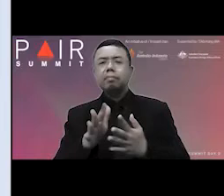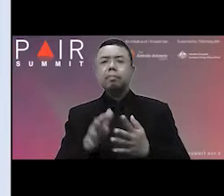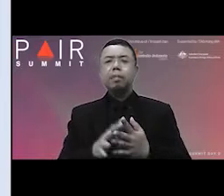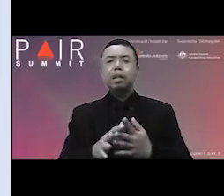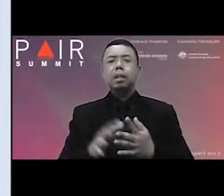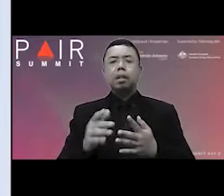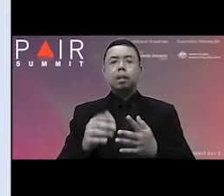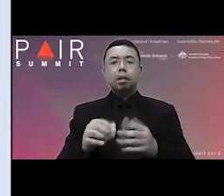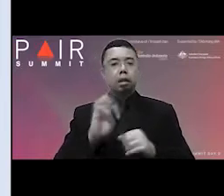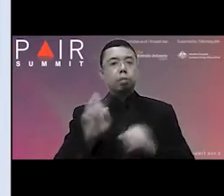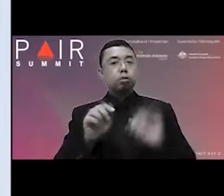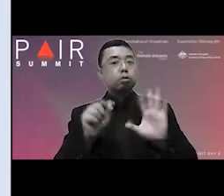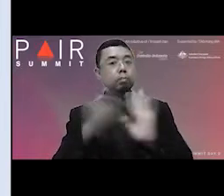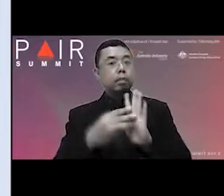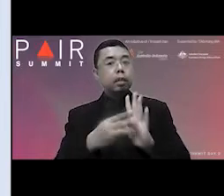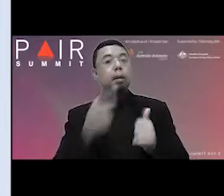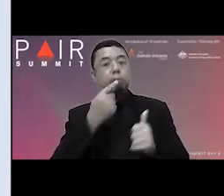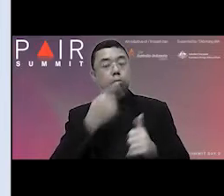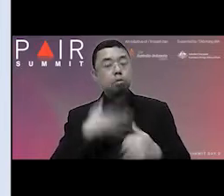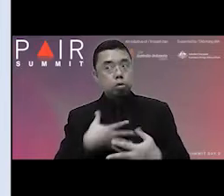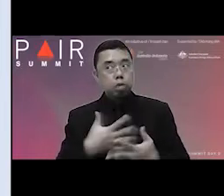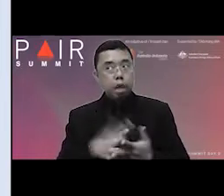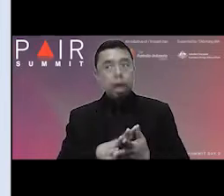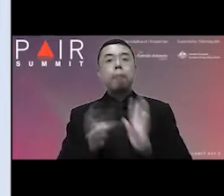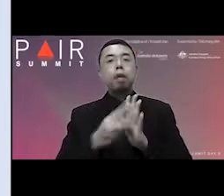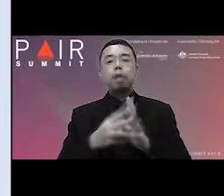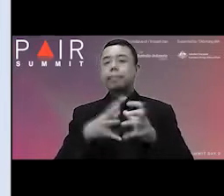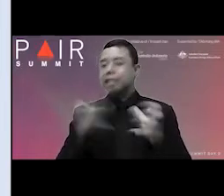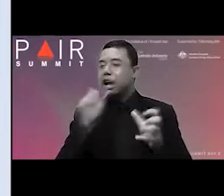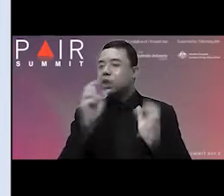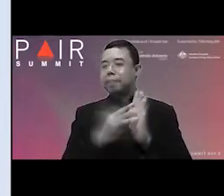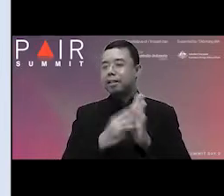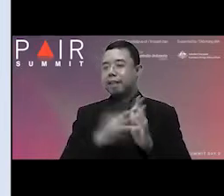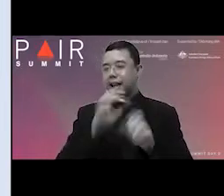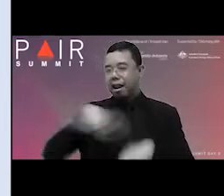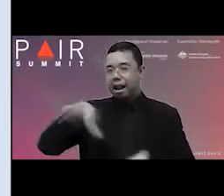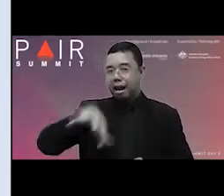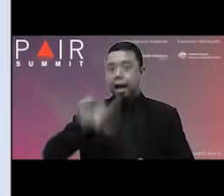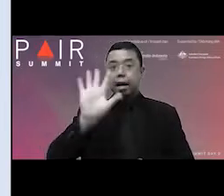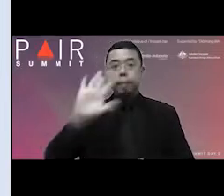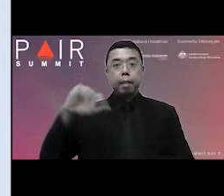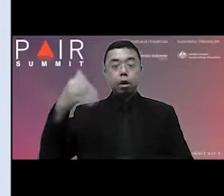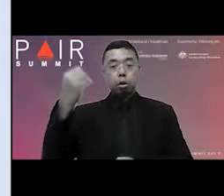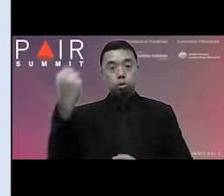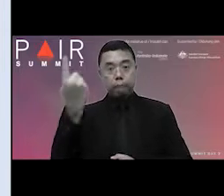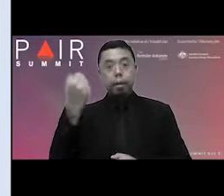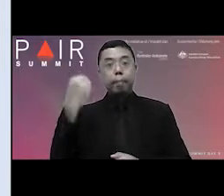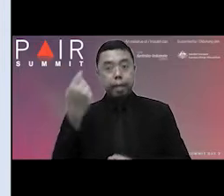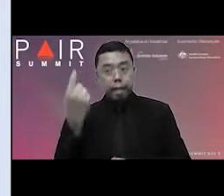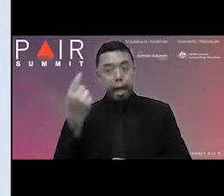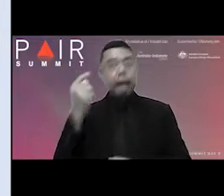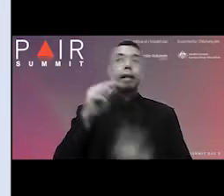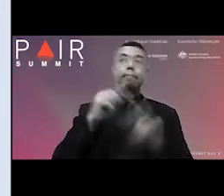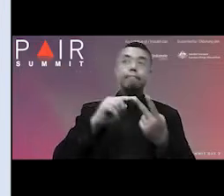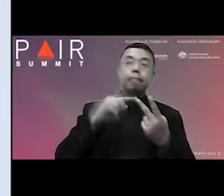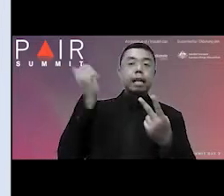course, apart from the 5 core responsibilities of the central government. And please note that our study was conducted